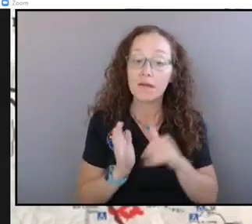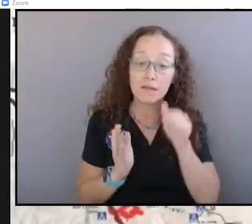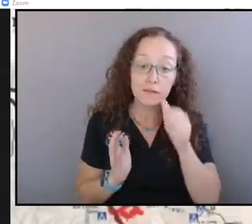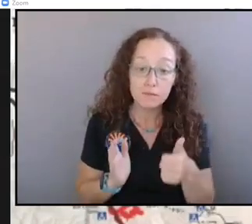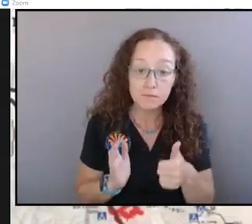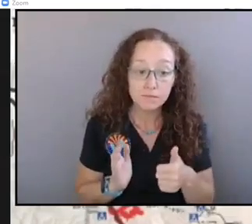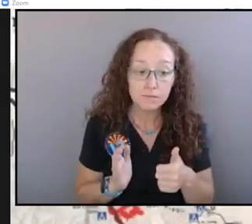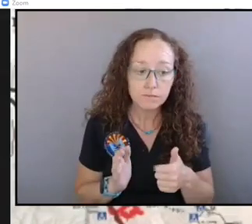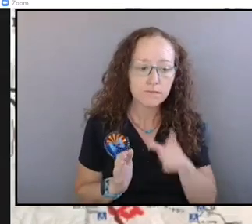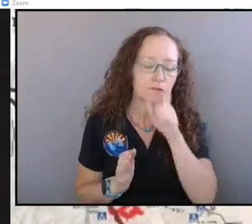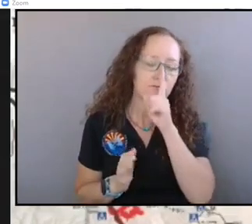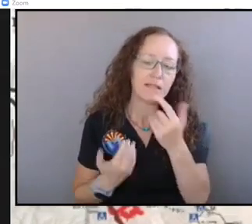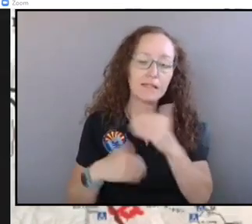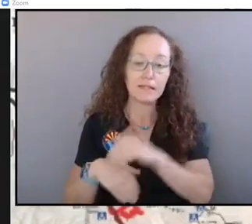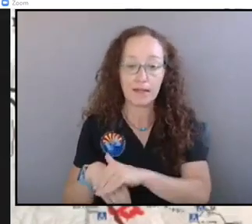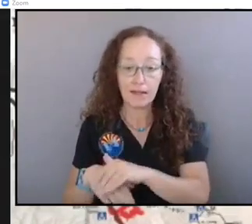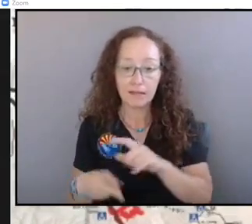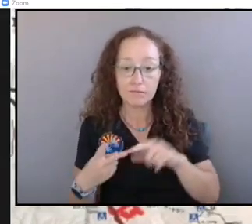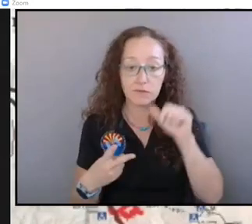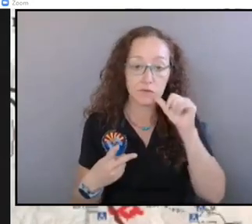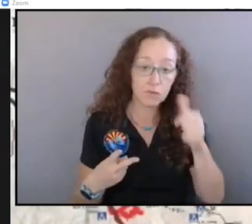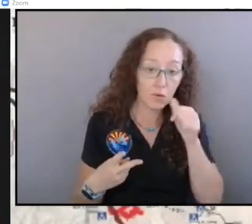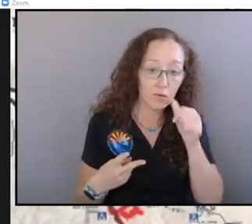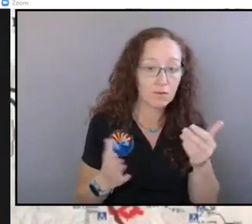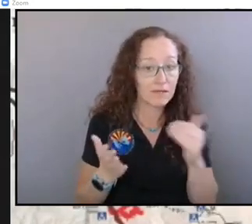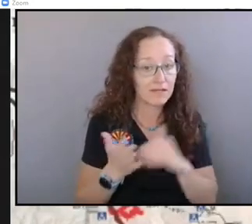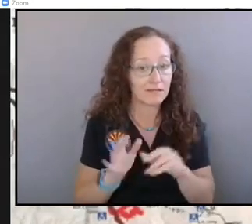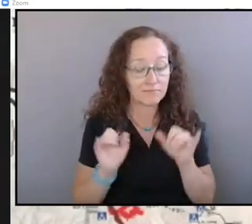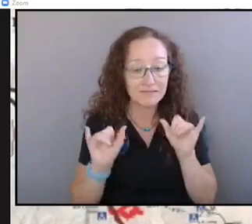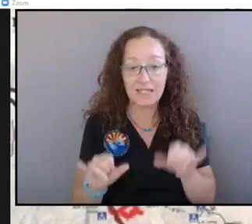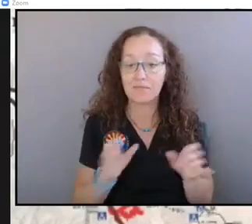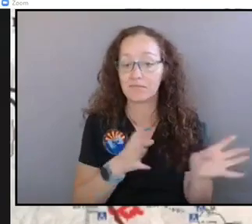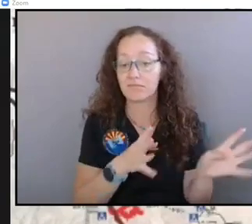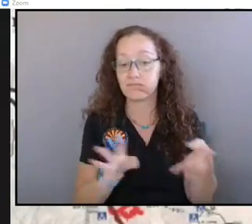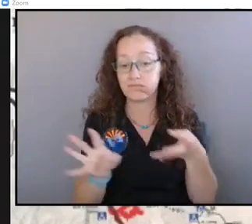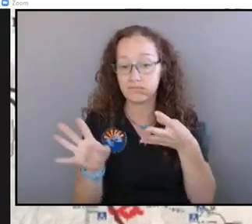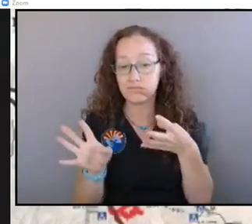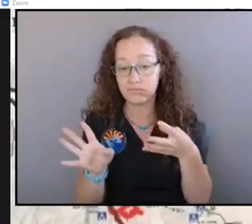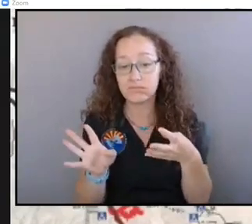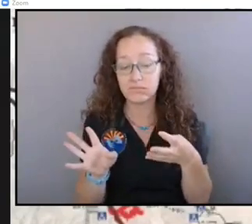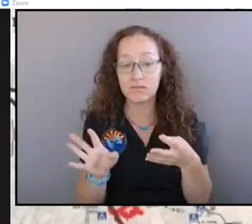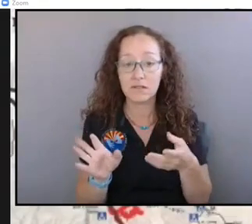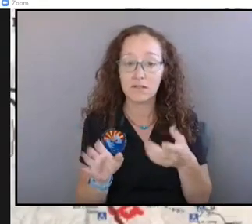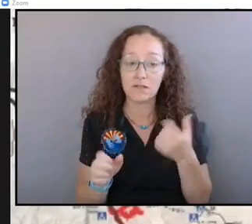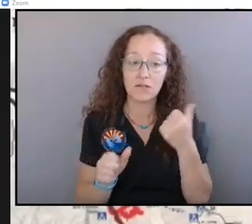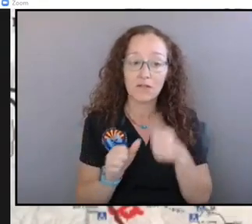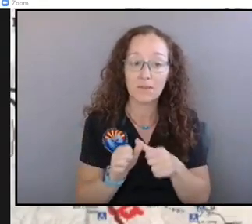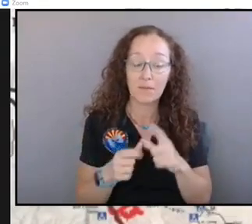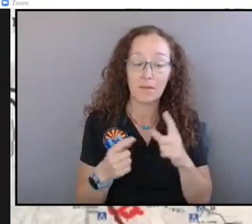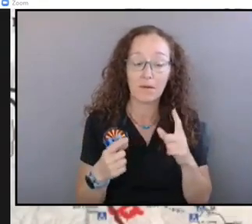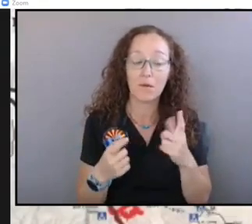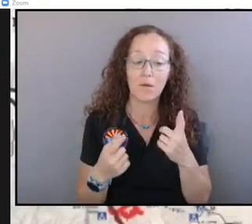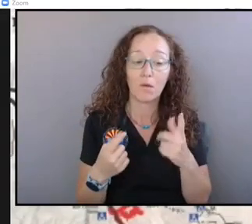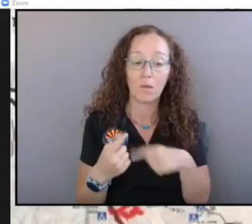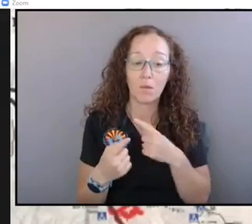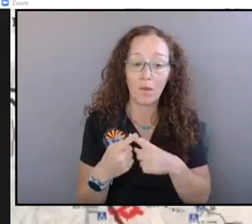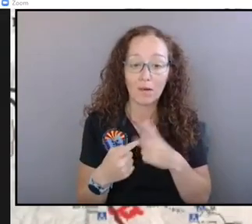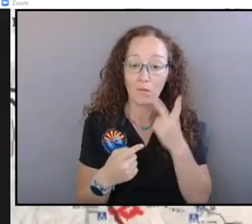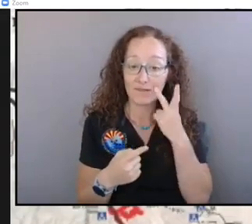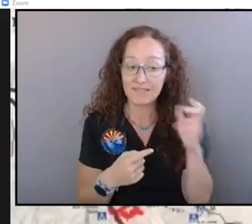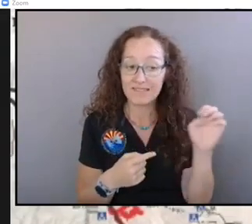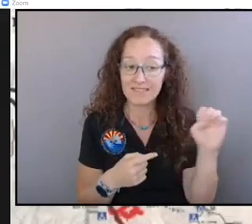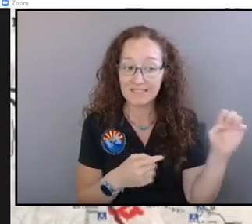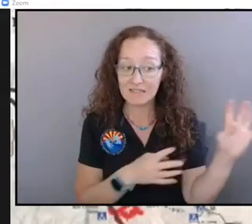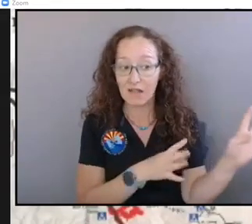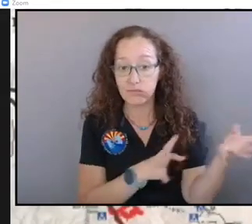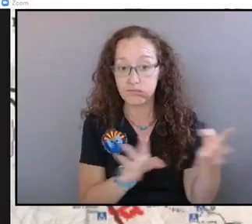Tonight and tomorrow, we're going to still see some of those same winds, and like I've been reporting to you, any time that we do see those easterly winds, we